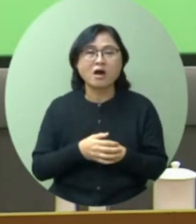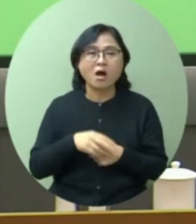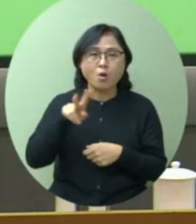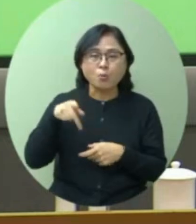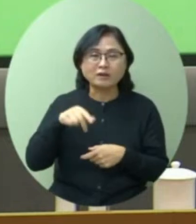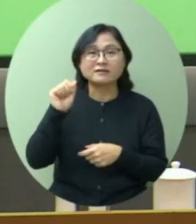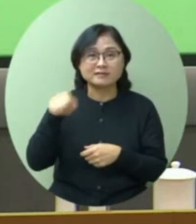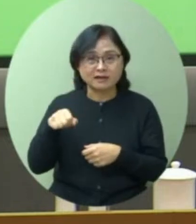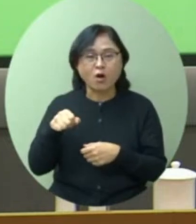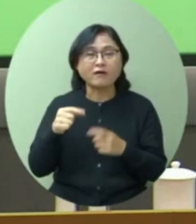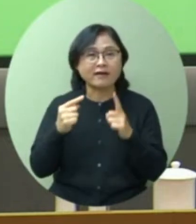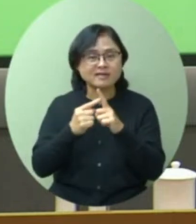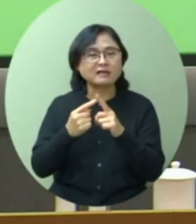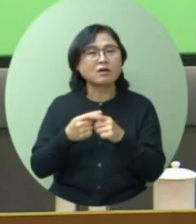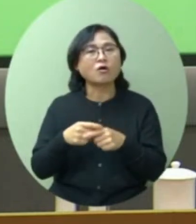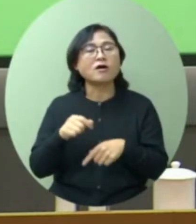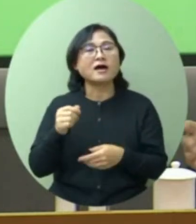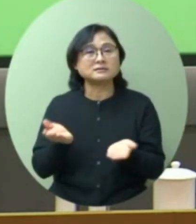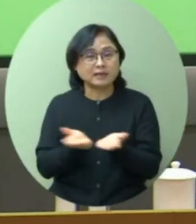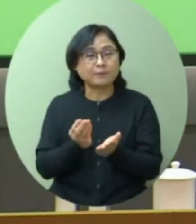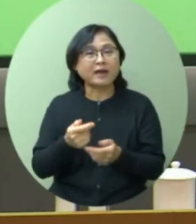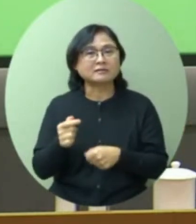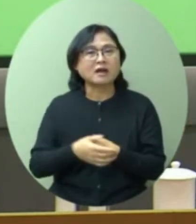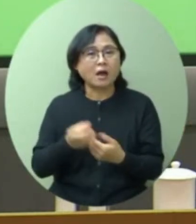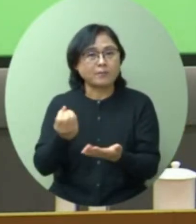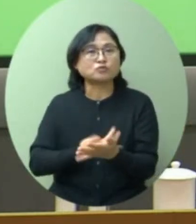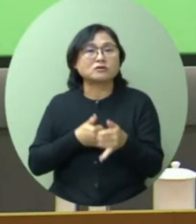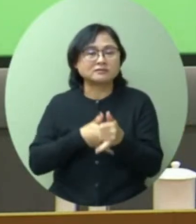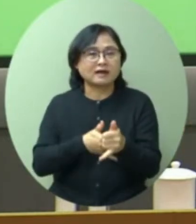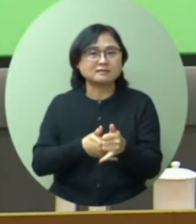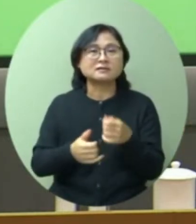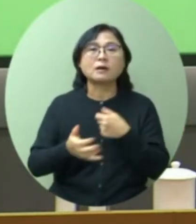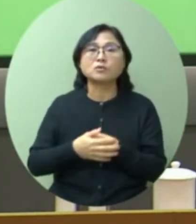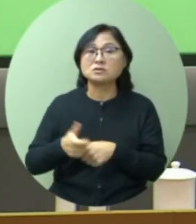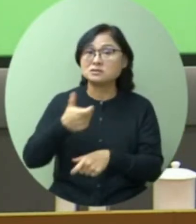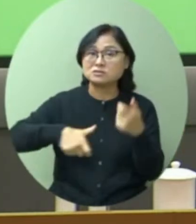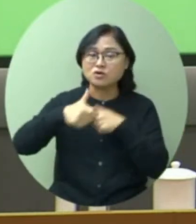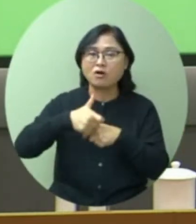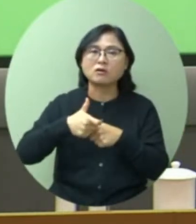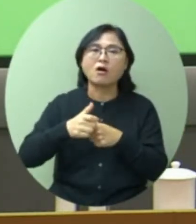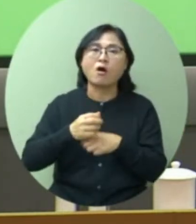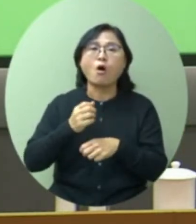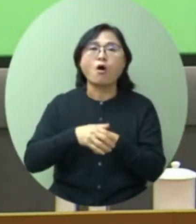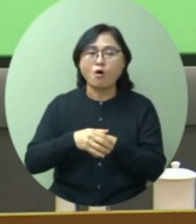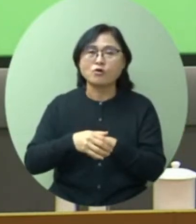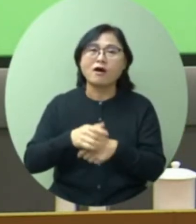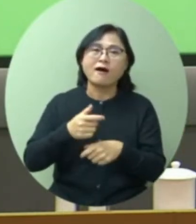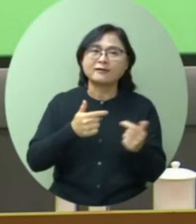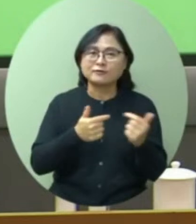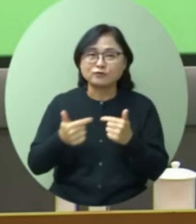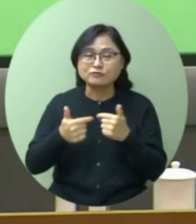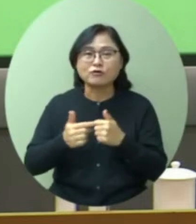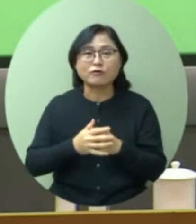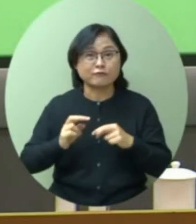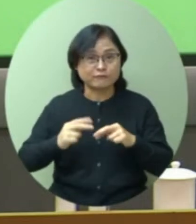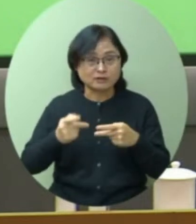the rent difference is much higher for subdivided units, and as long as